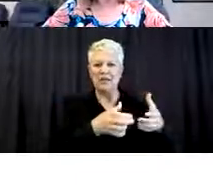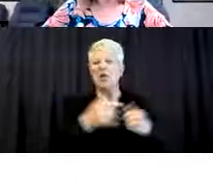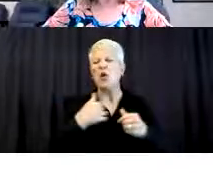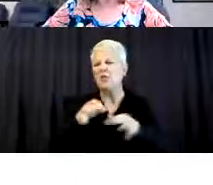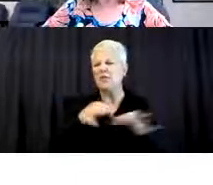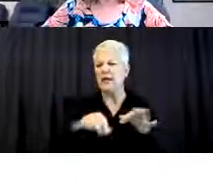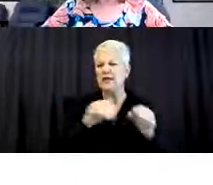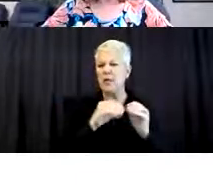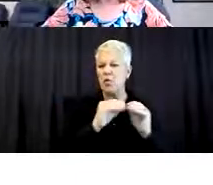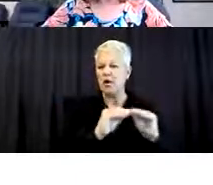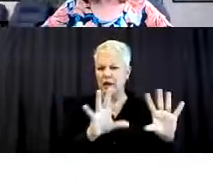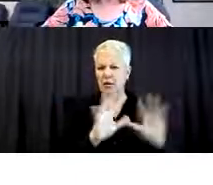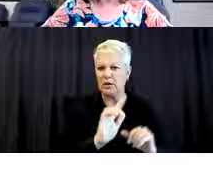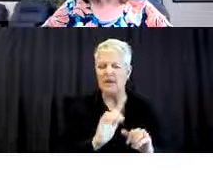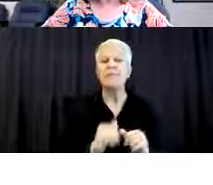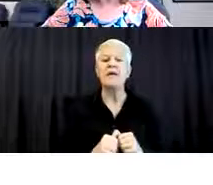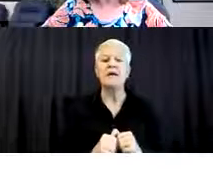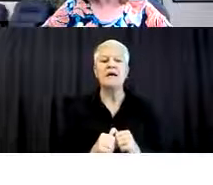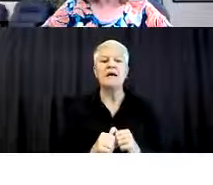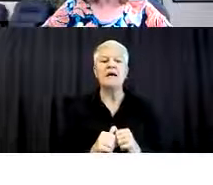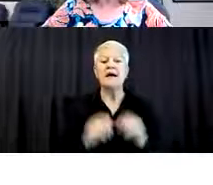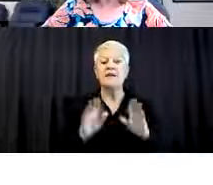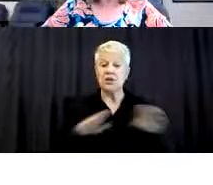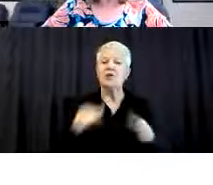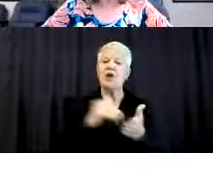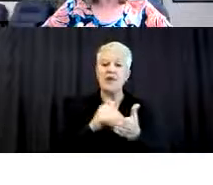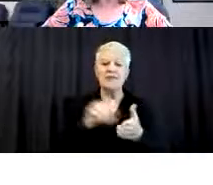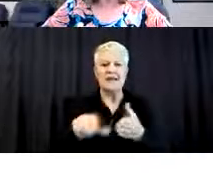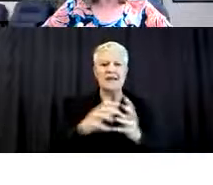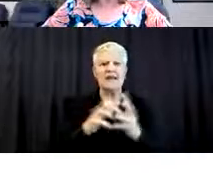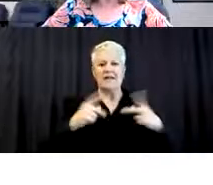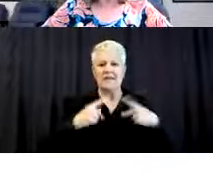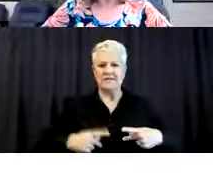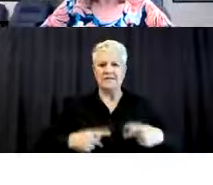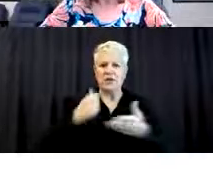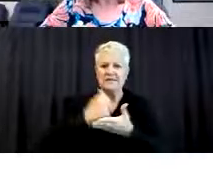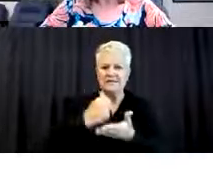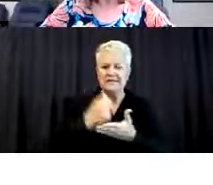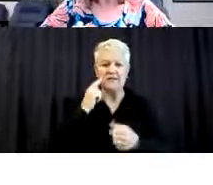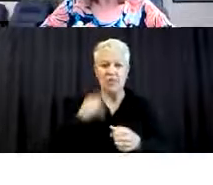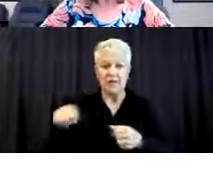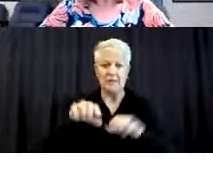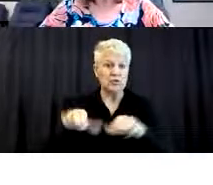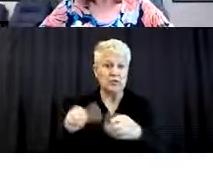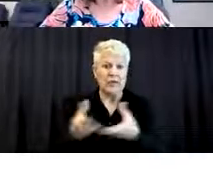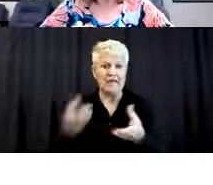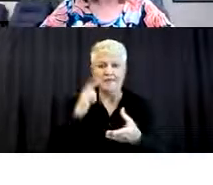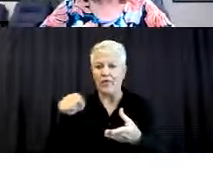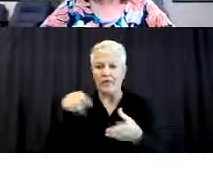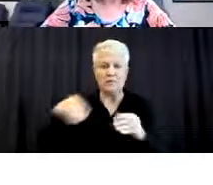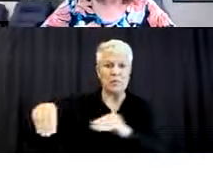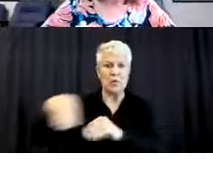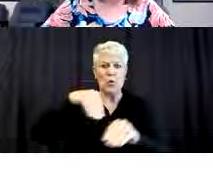little more clearly, are children who often need a lot of physical assistance in order to do things, to move